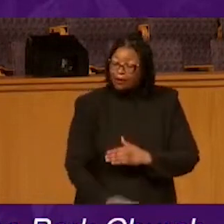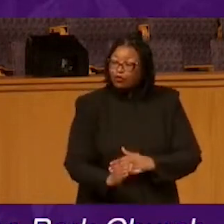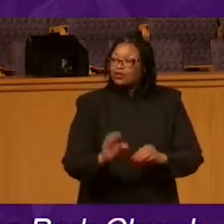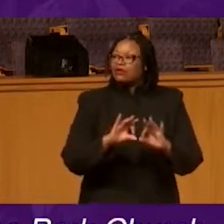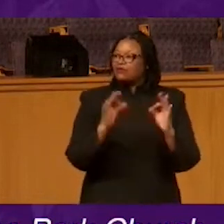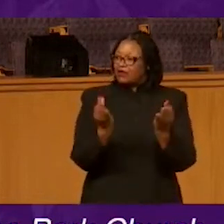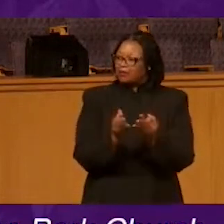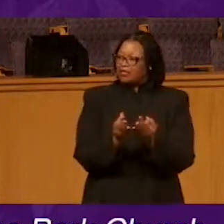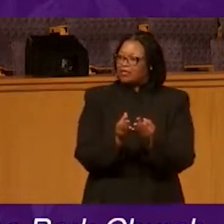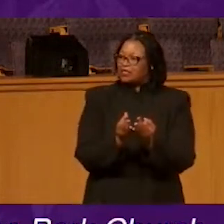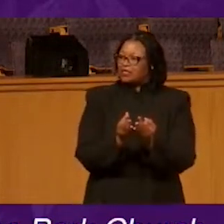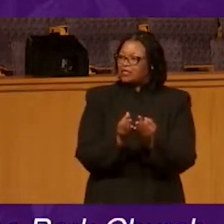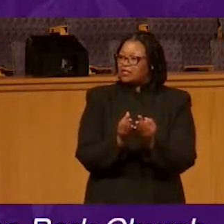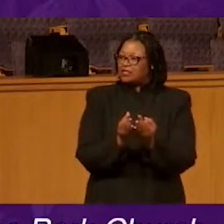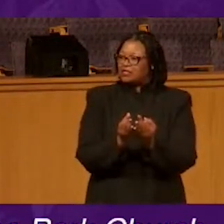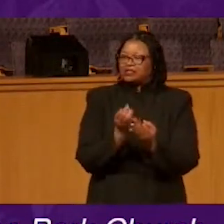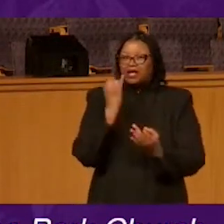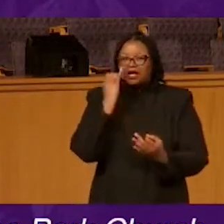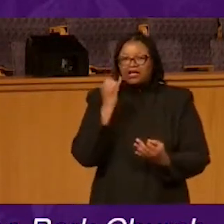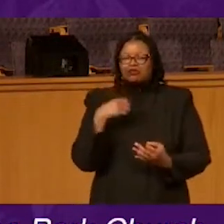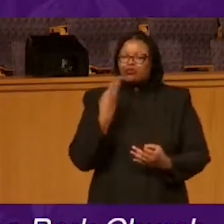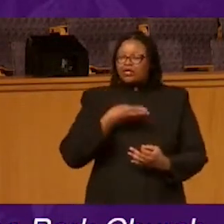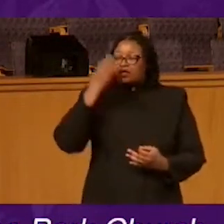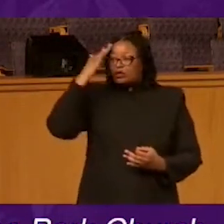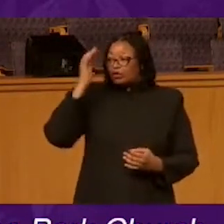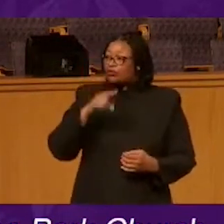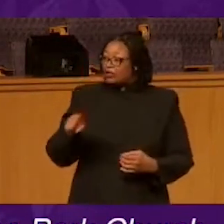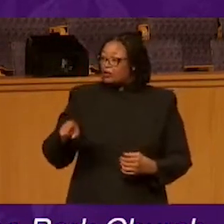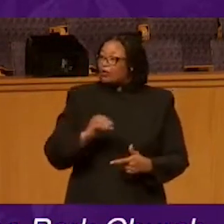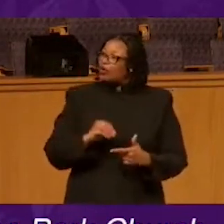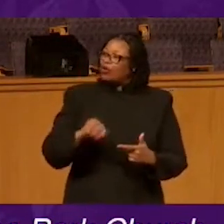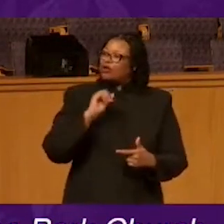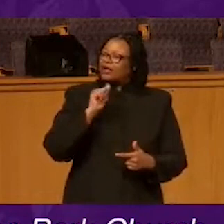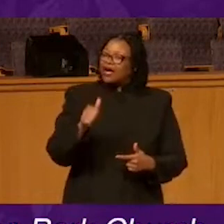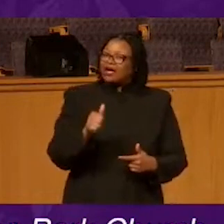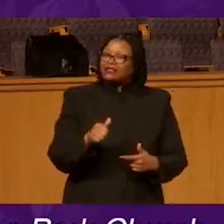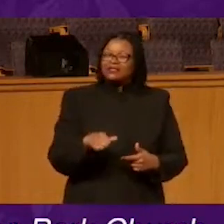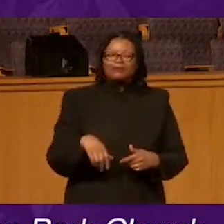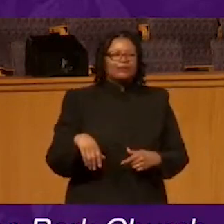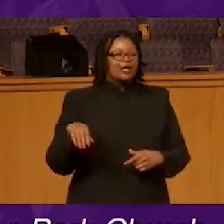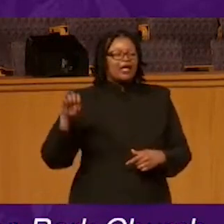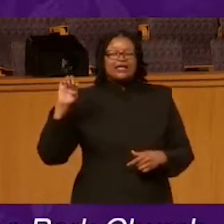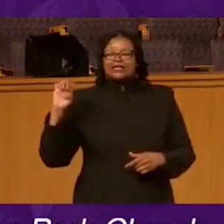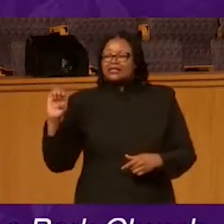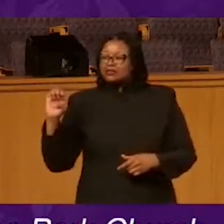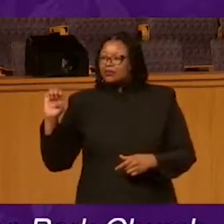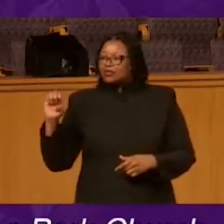families, whether we know them or not. Elizabeth Berg rightly notes, "You